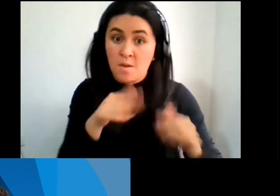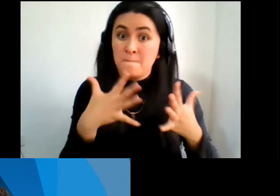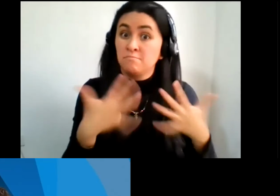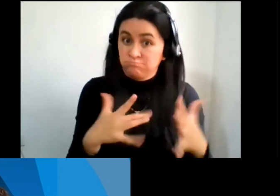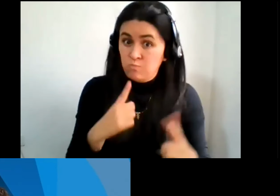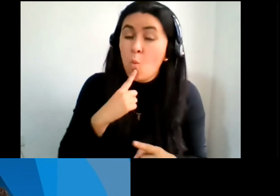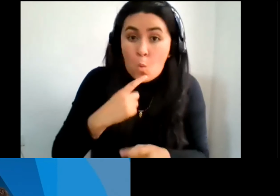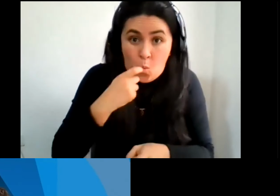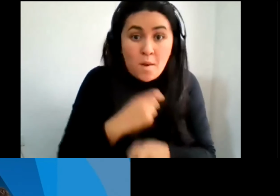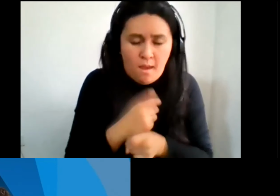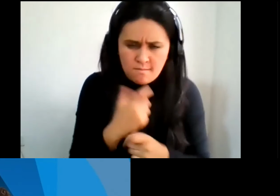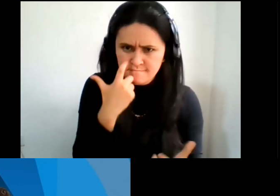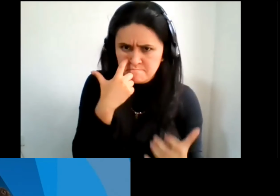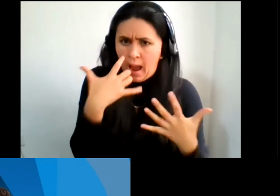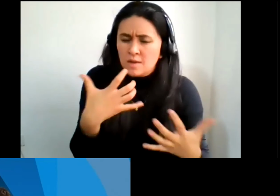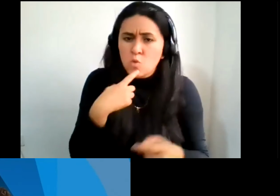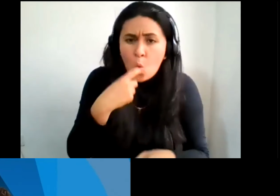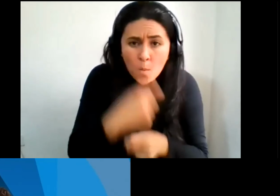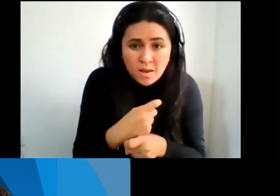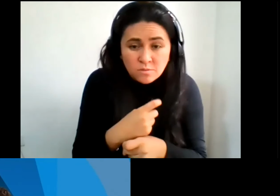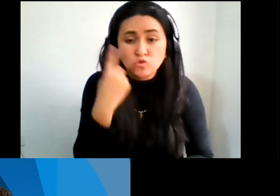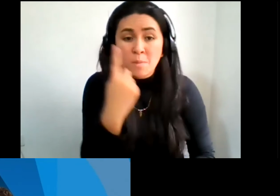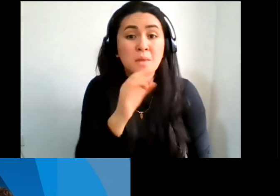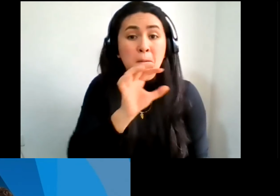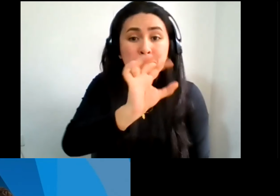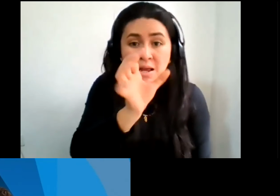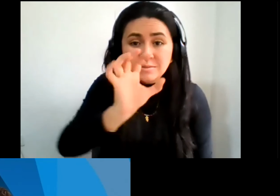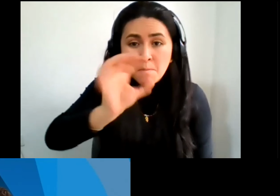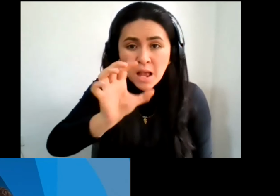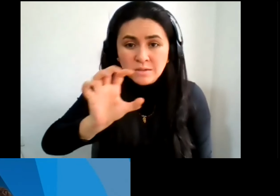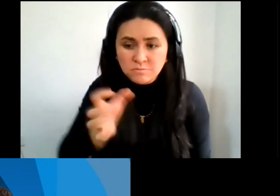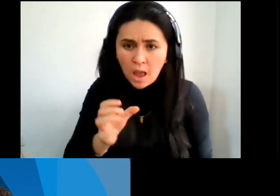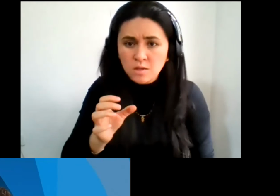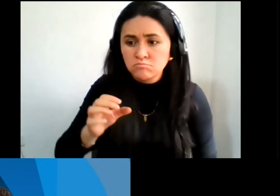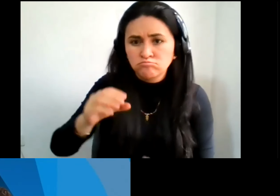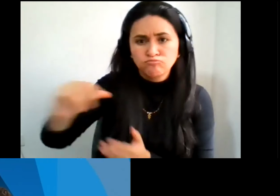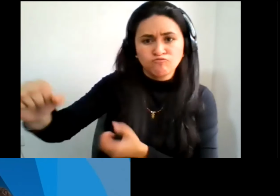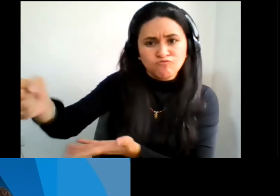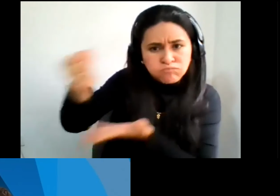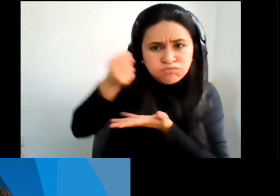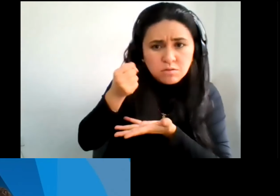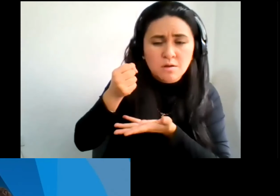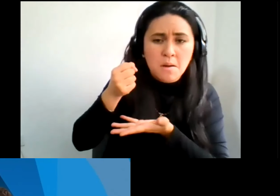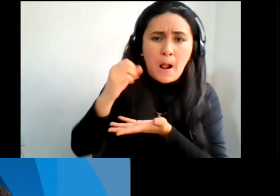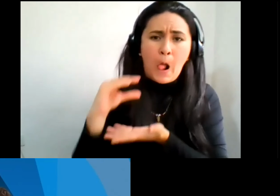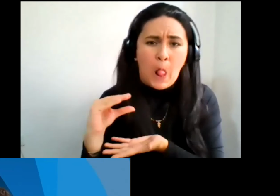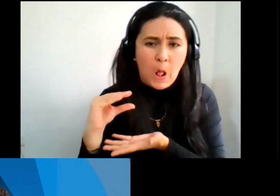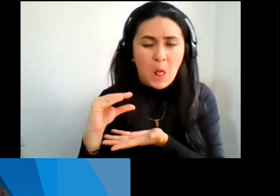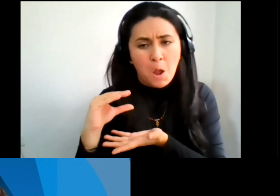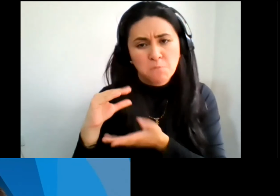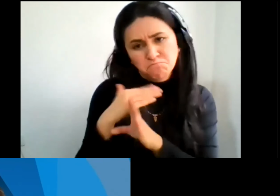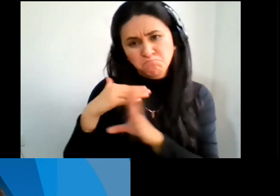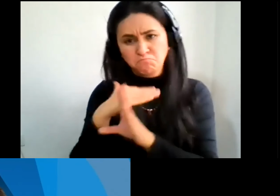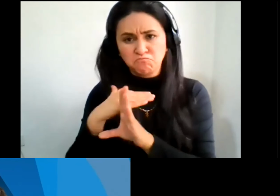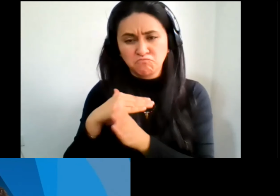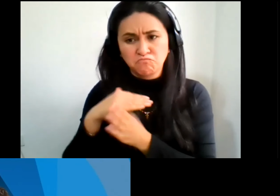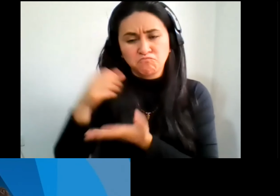also has a more significant weight, not only in the countries of medium to low and low income, but